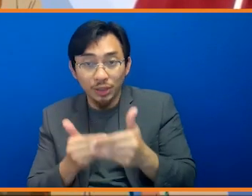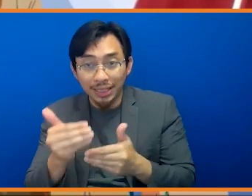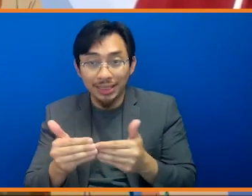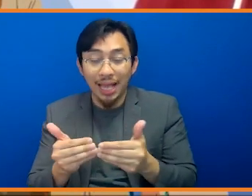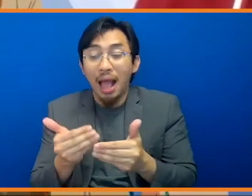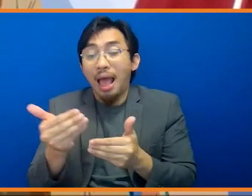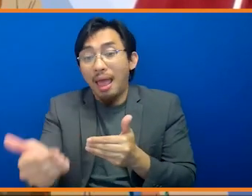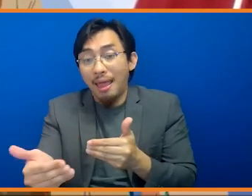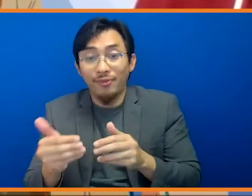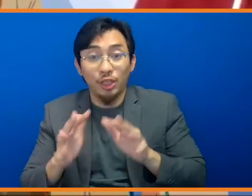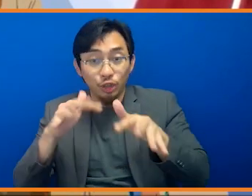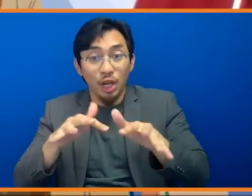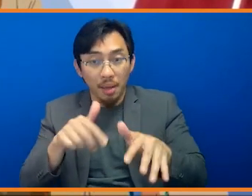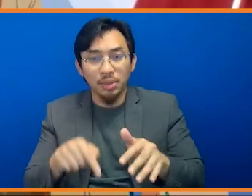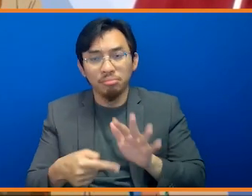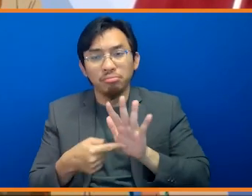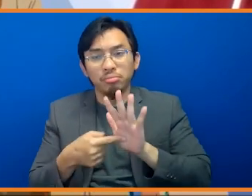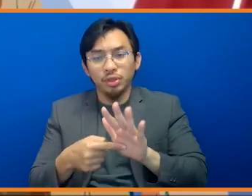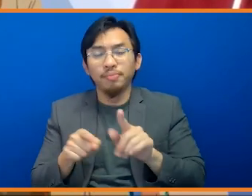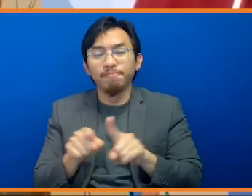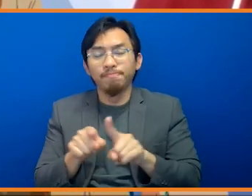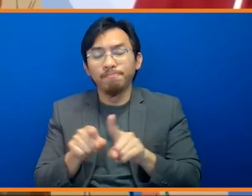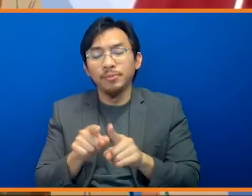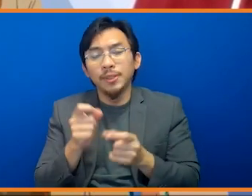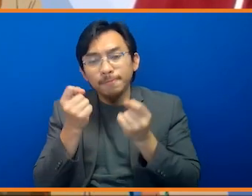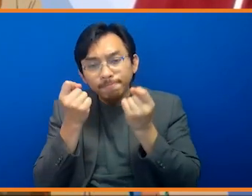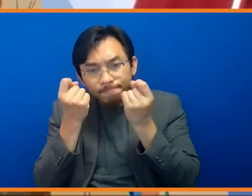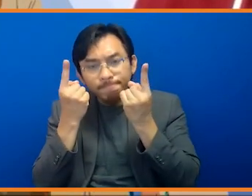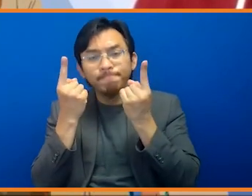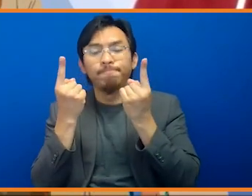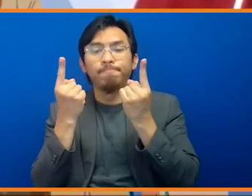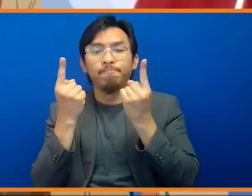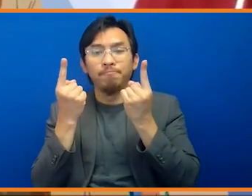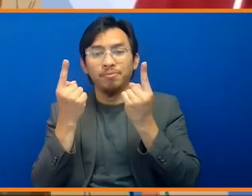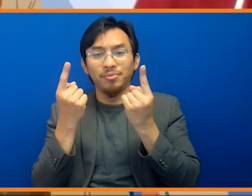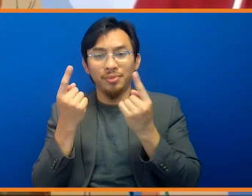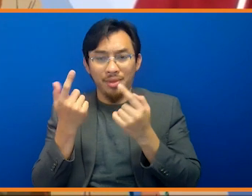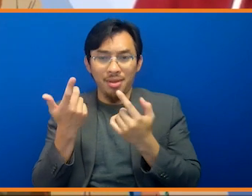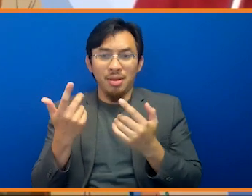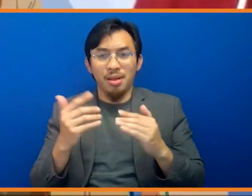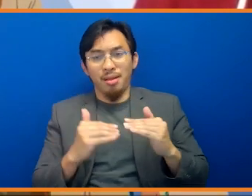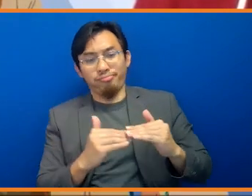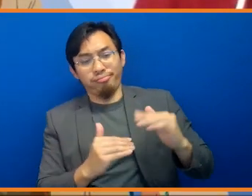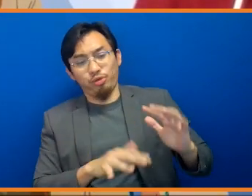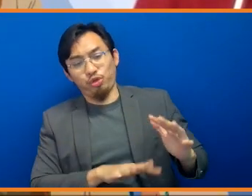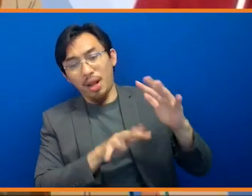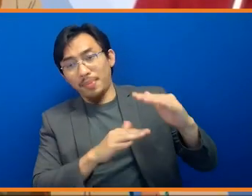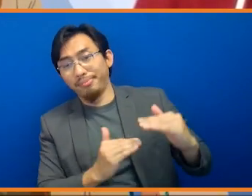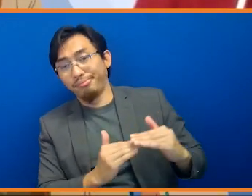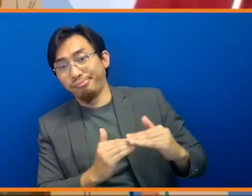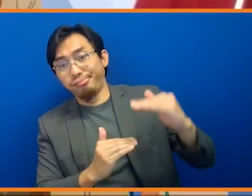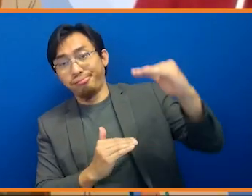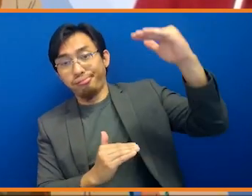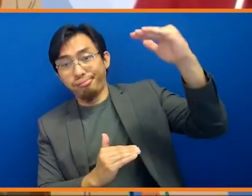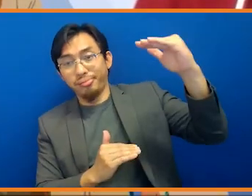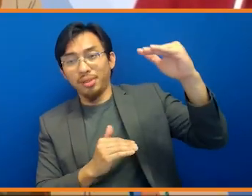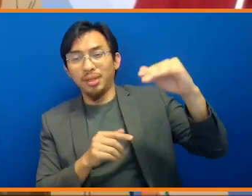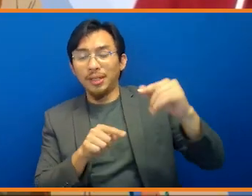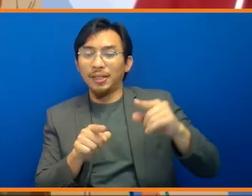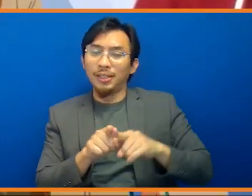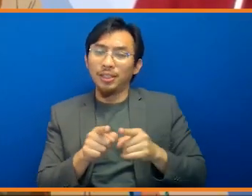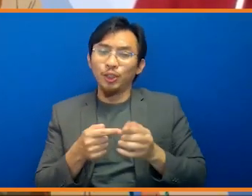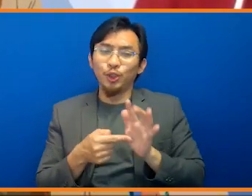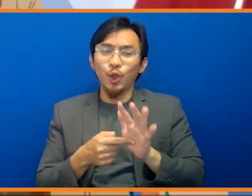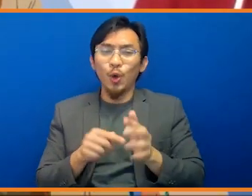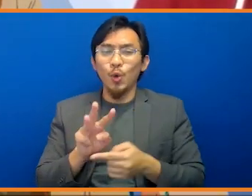also represent the memorandum of understandings that been held in Finland 8 months after tsunami. So this is the wisdom of the